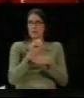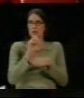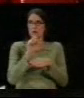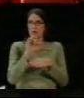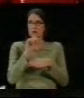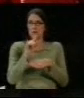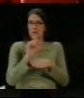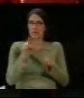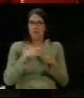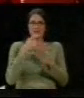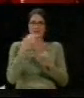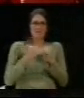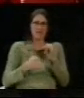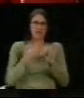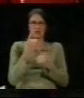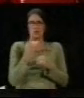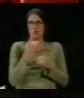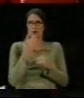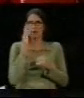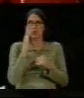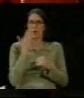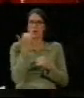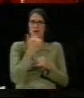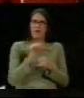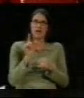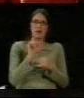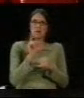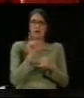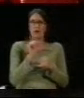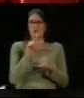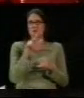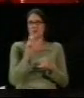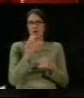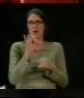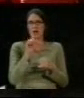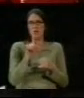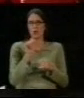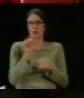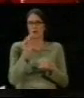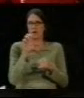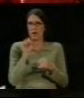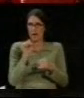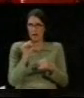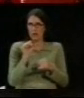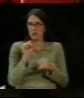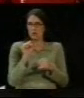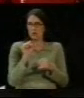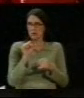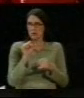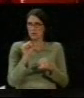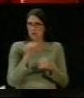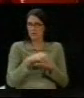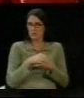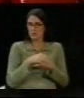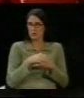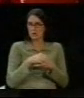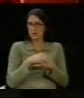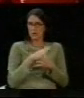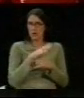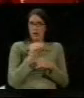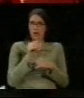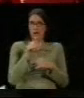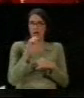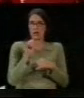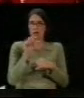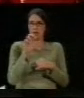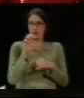This is the last one that's going to be anywhere close. This is 381 acres, and all the other sites that we've looked at have been 100